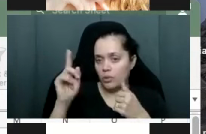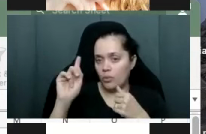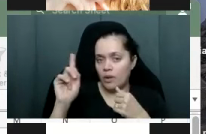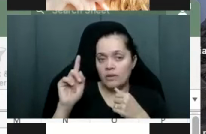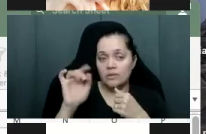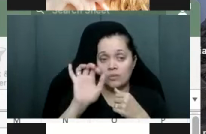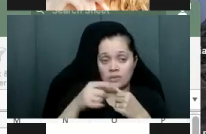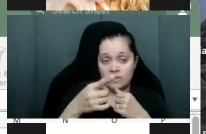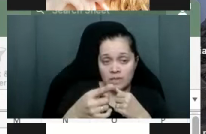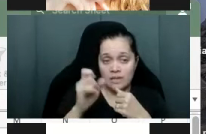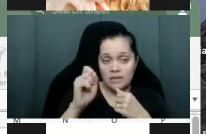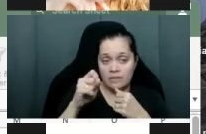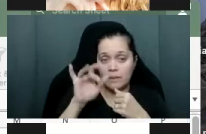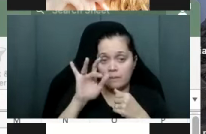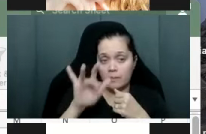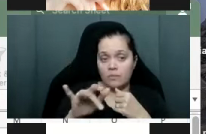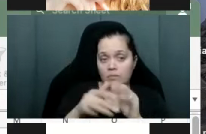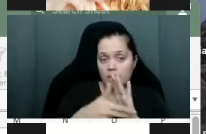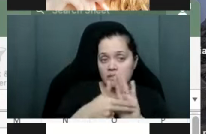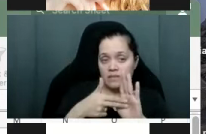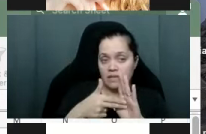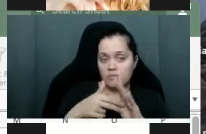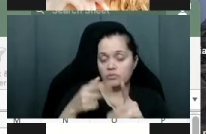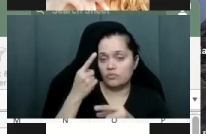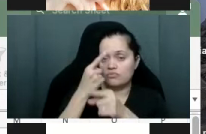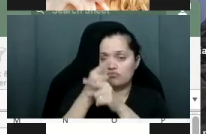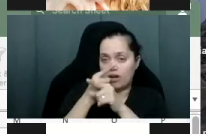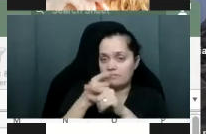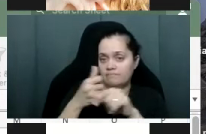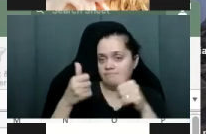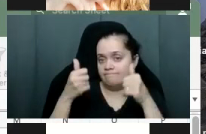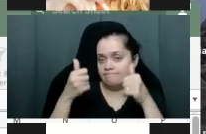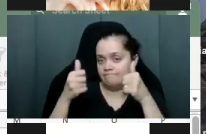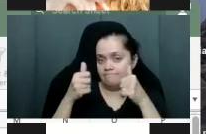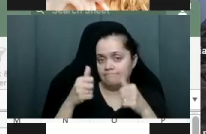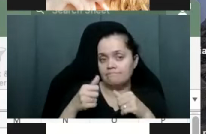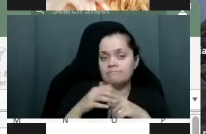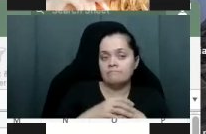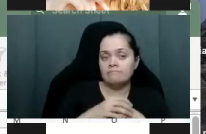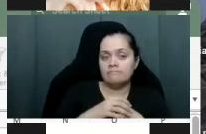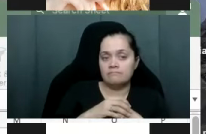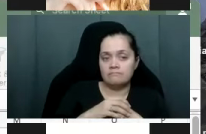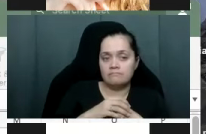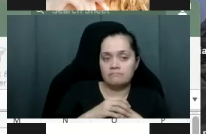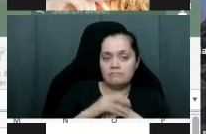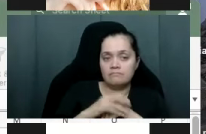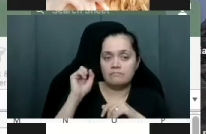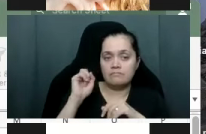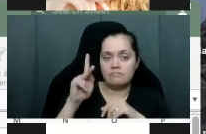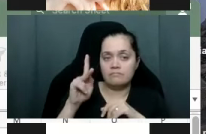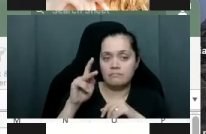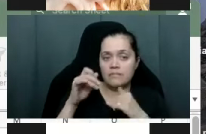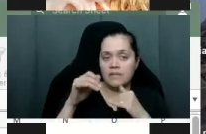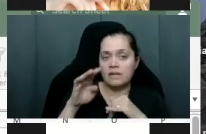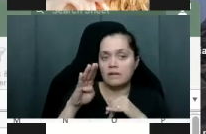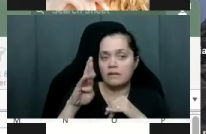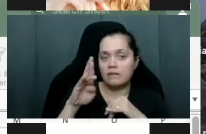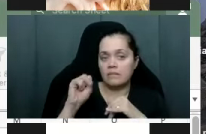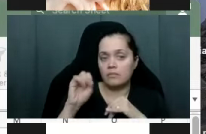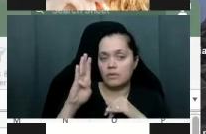it? Yes, boom, it's labeled. You got that one correct. Good. All right, Brisbane. Where